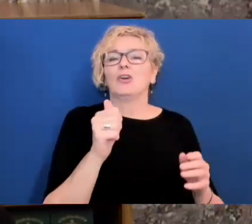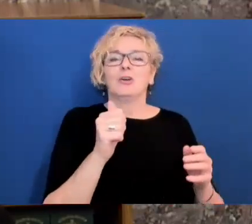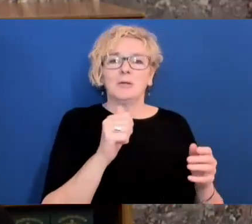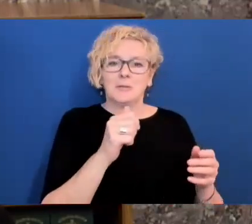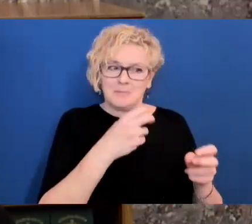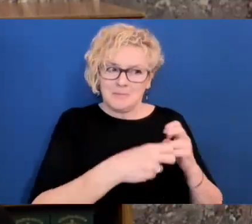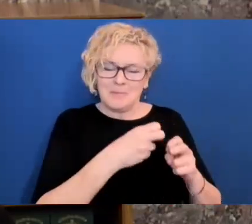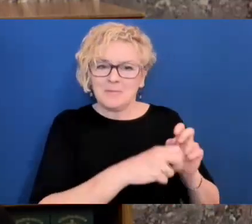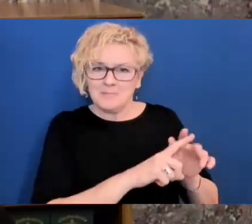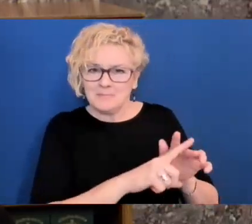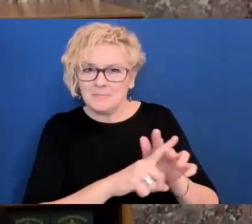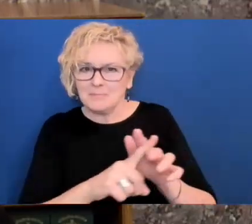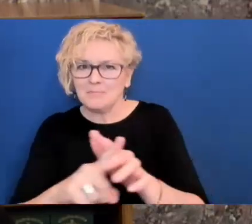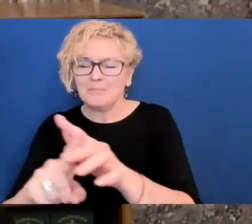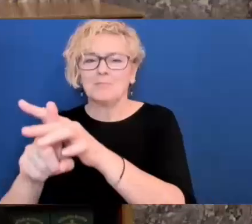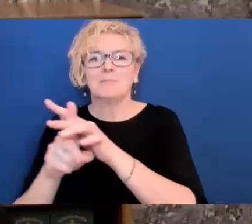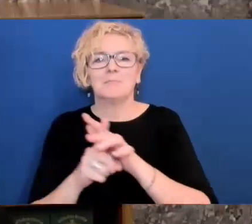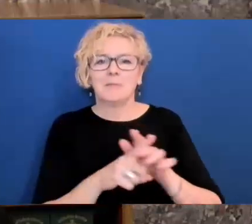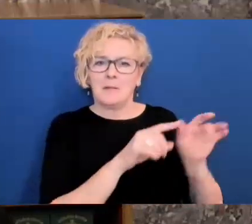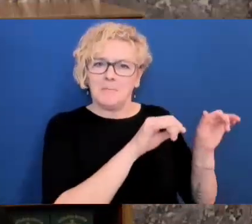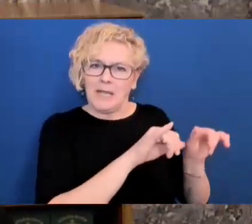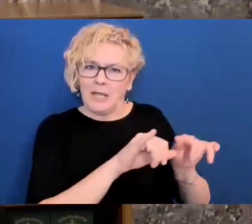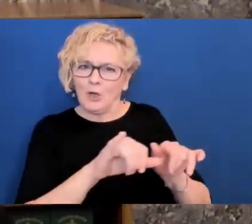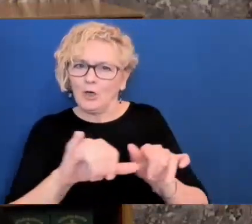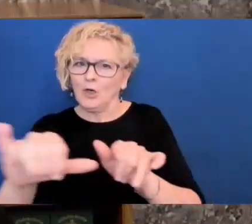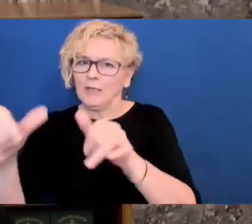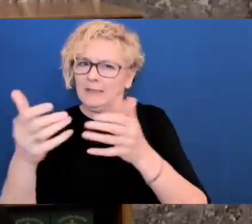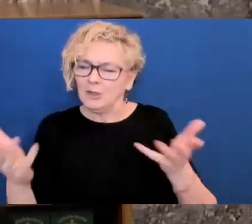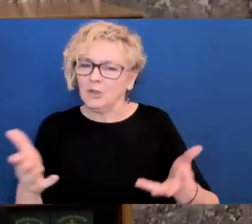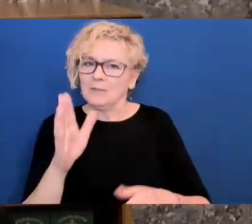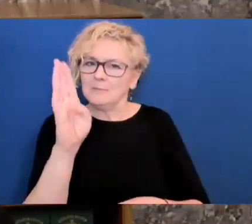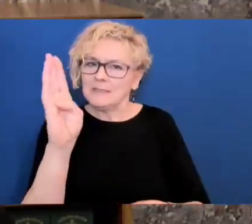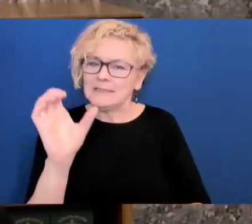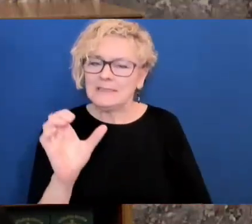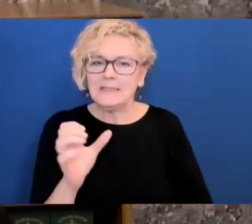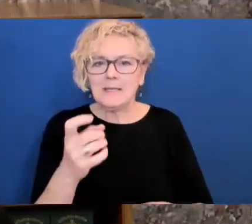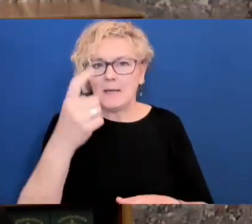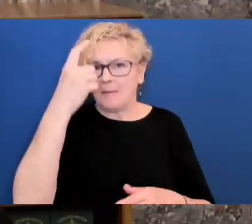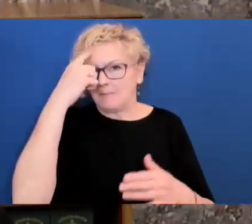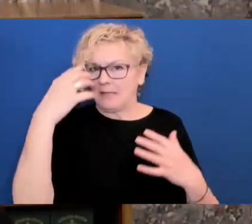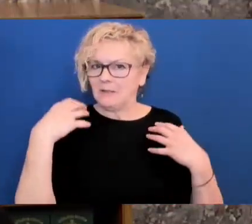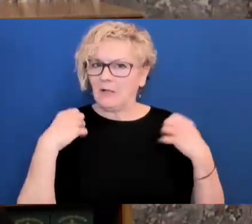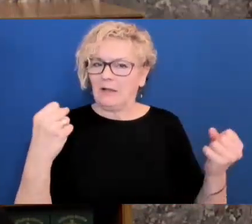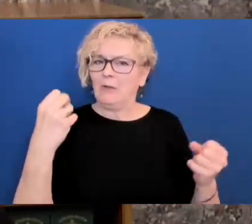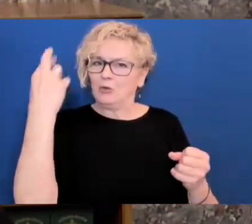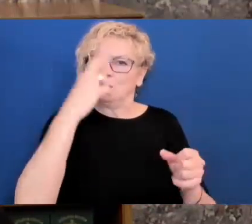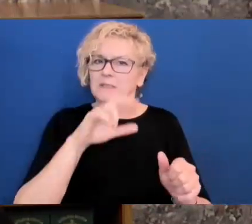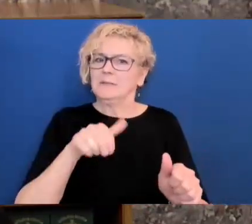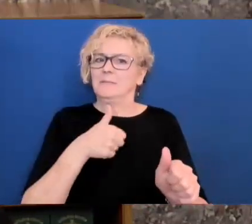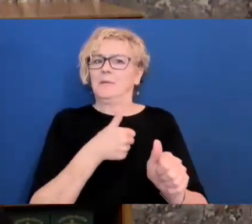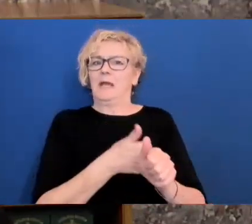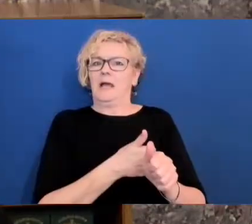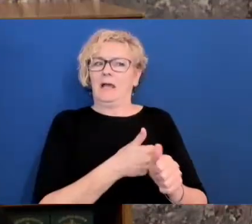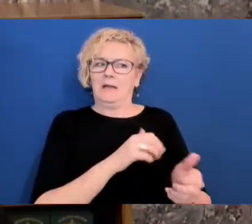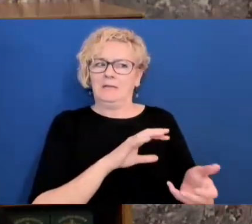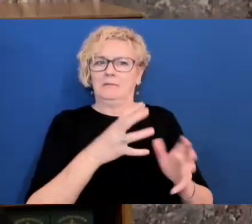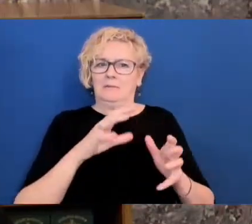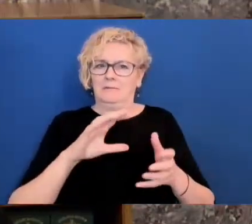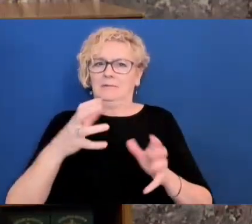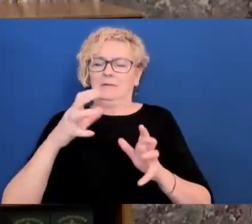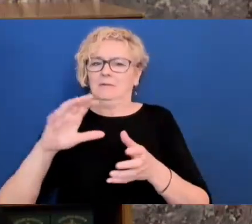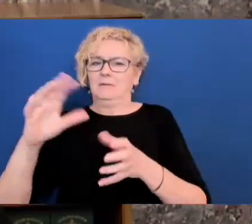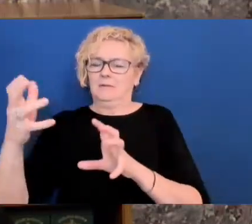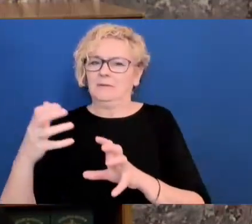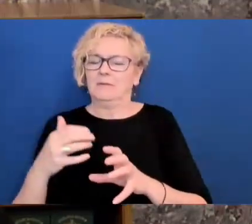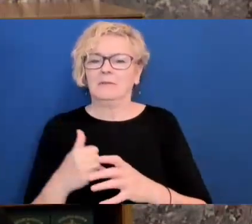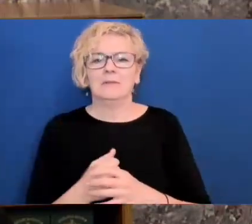unacceptable pattern in British Columbia, where people with serious mental illness disorders are deteriorating in